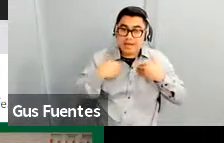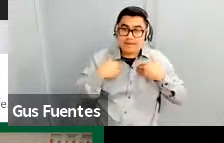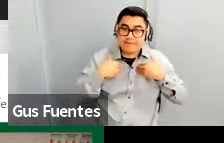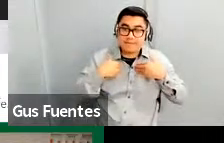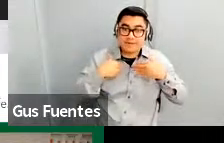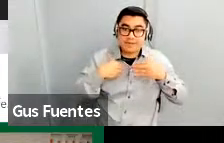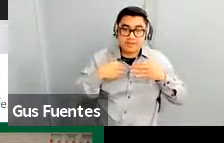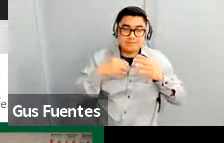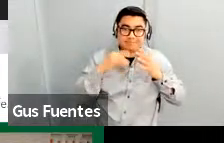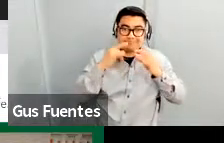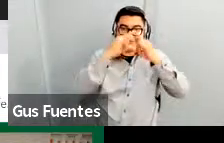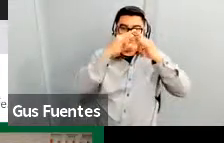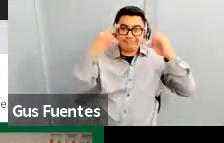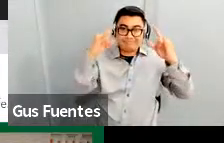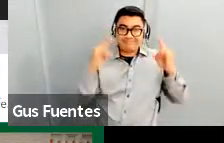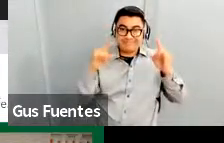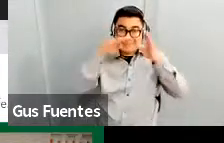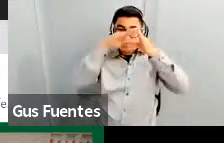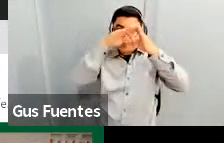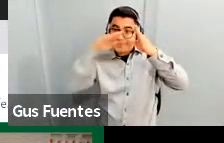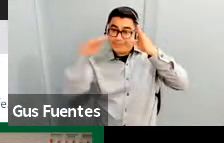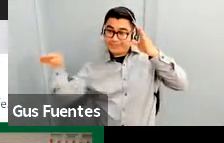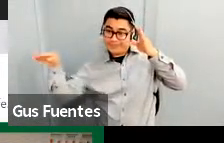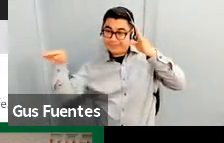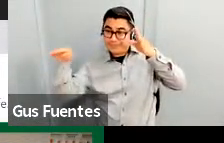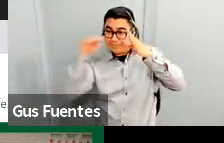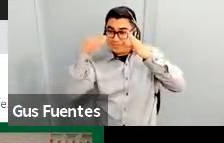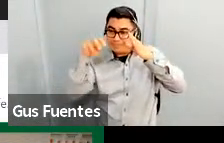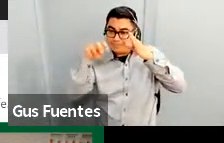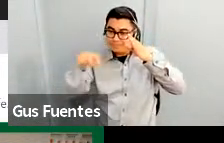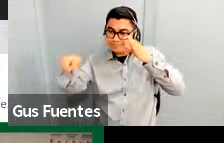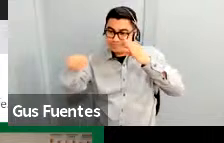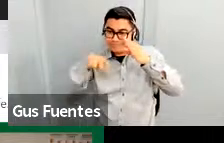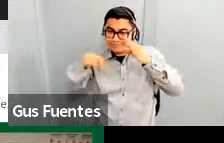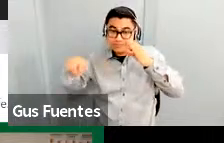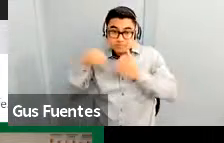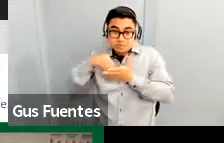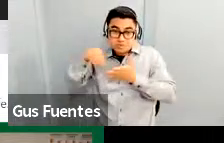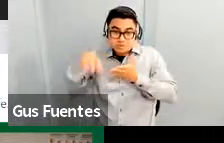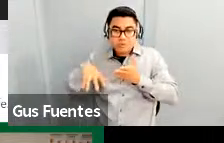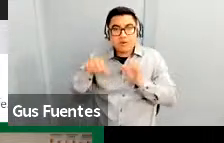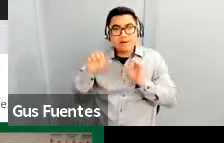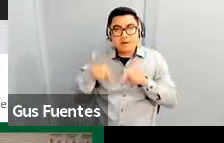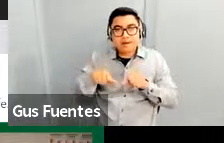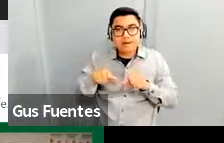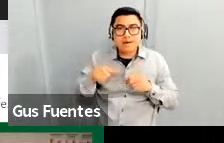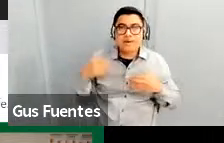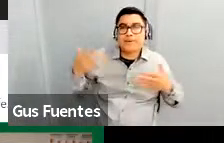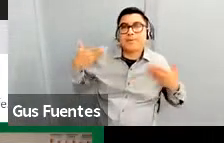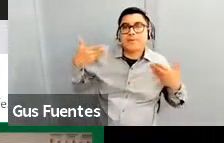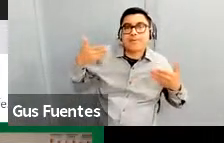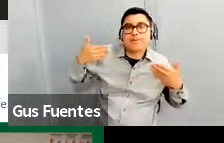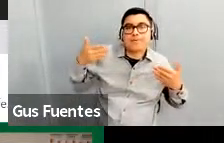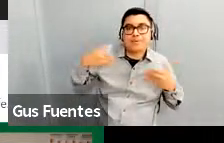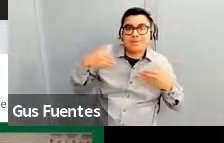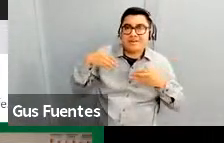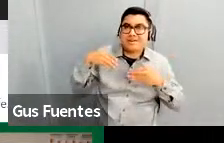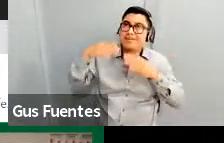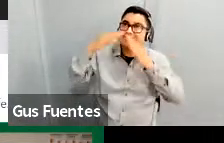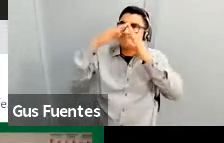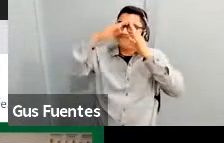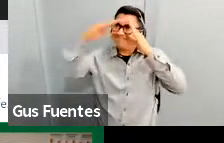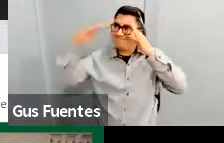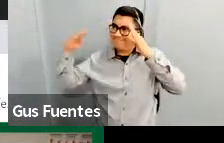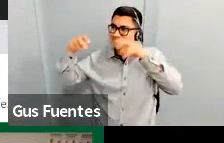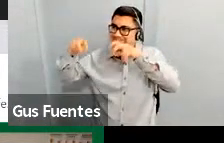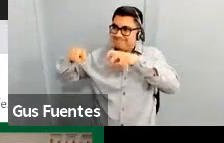we are getting these additional COVID-related funds, and that these funds right here, the Expanded Learning Opportunity Grant funds,